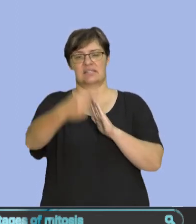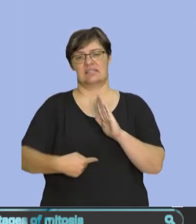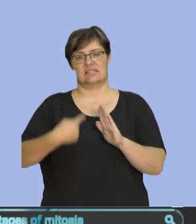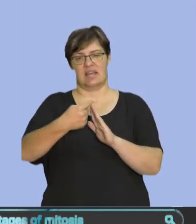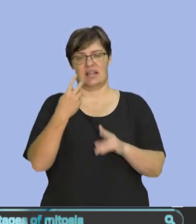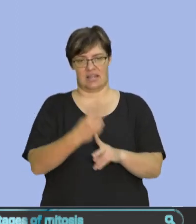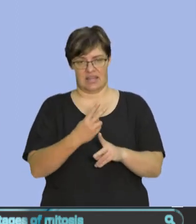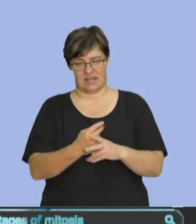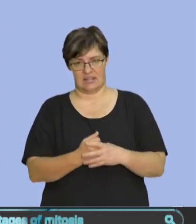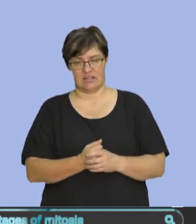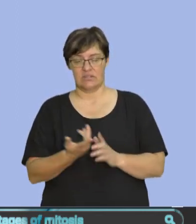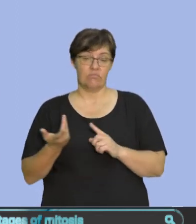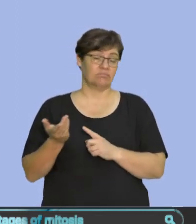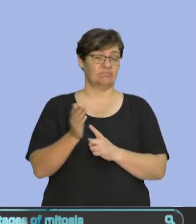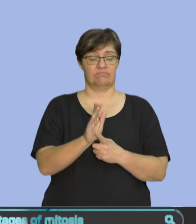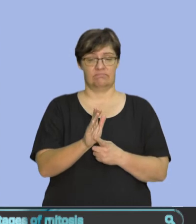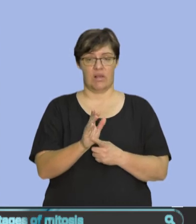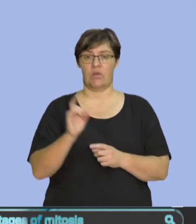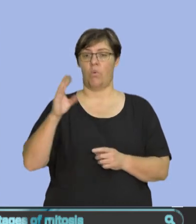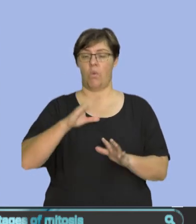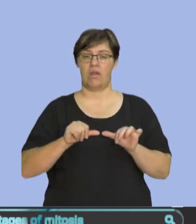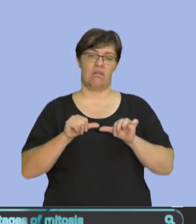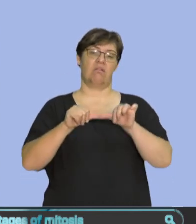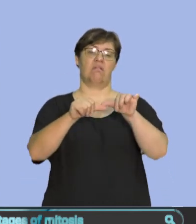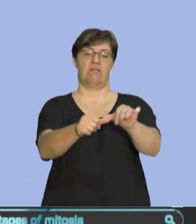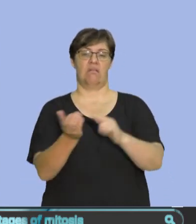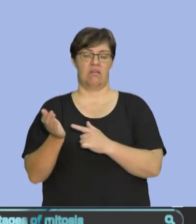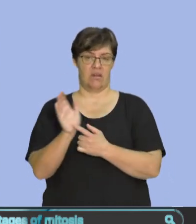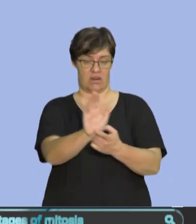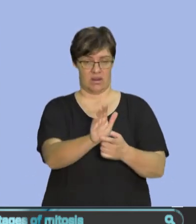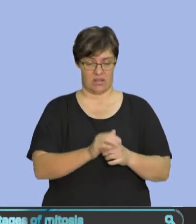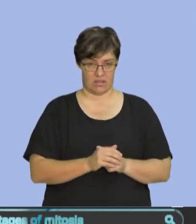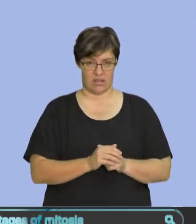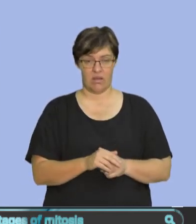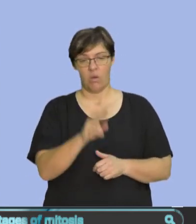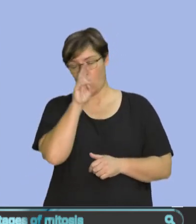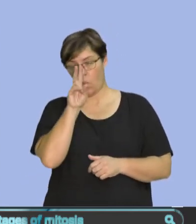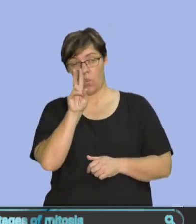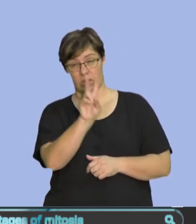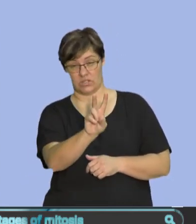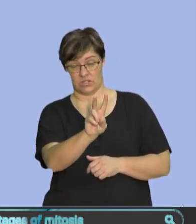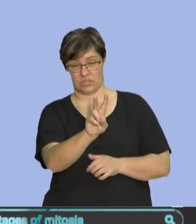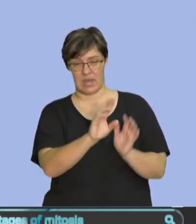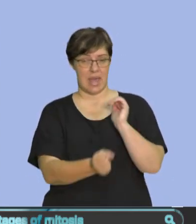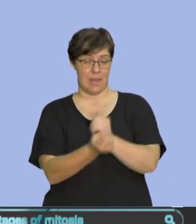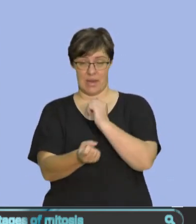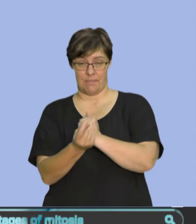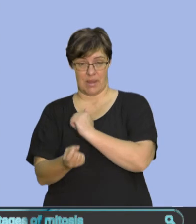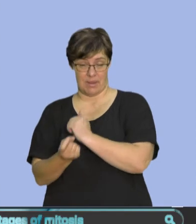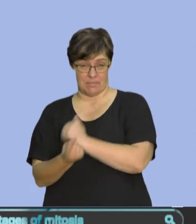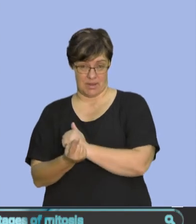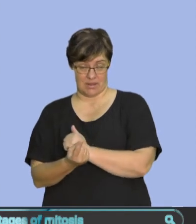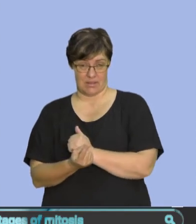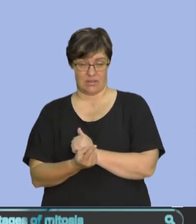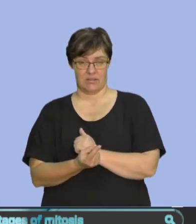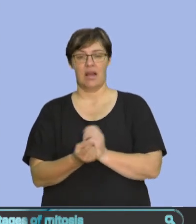cell. So I'm going to play all of this as one continuous slide, and I want you to watch the events as how these